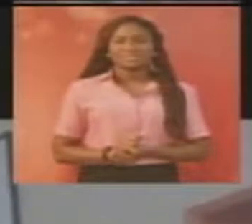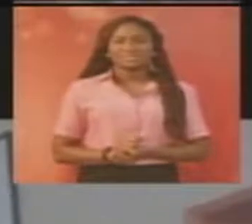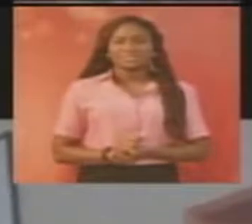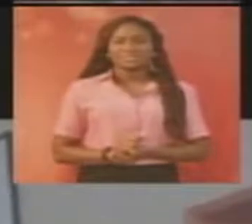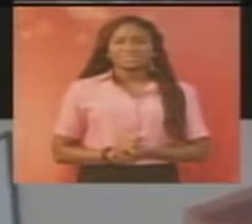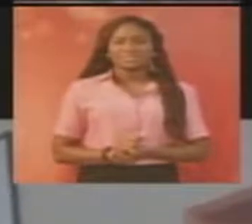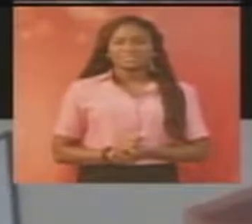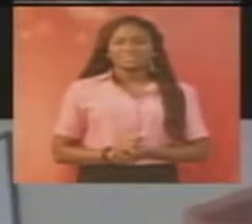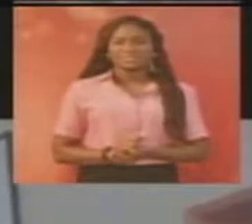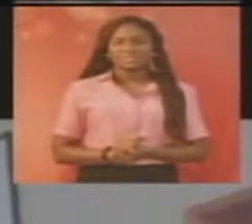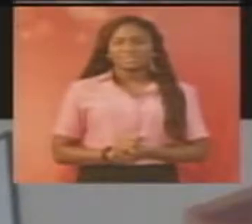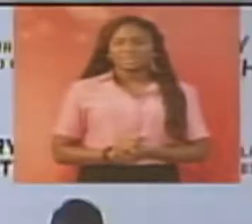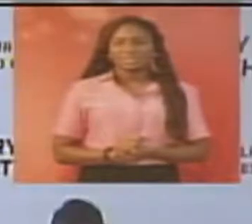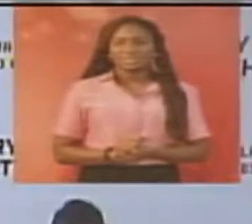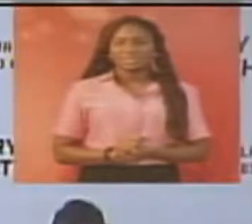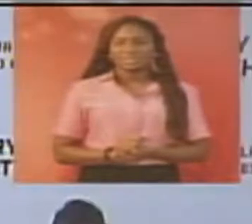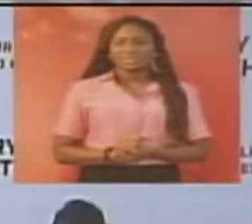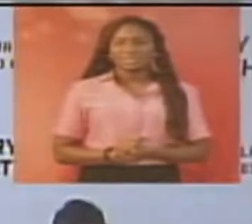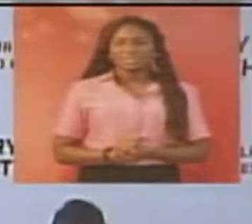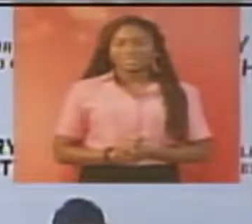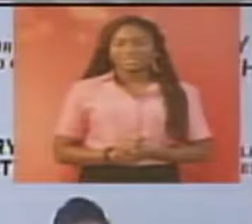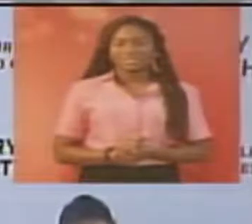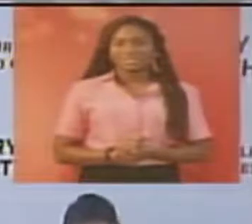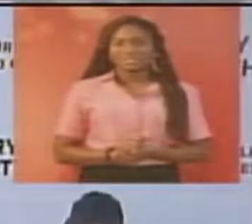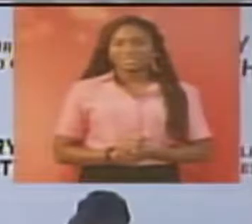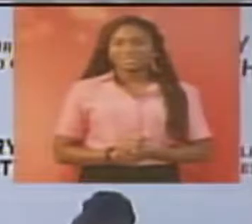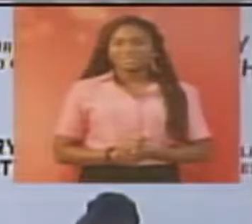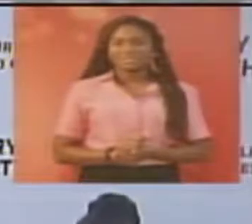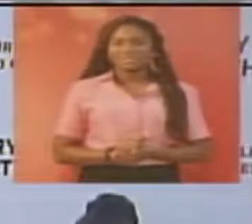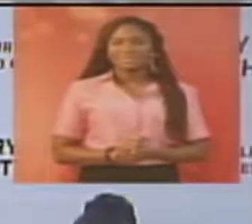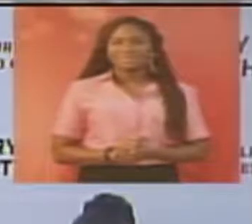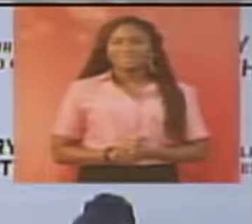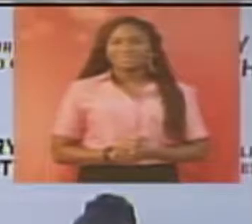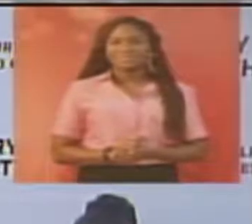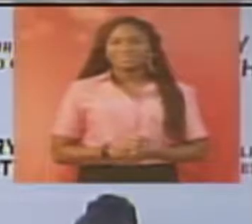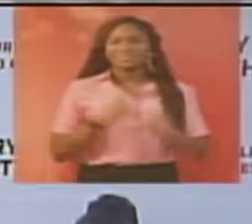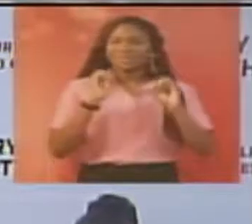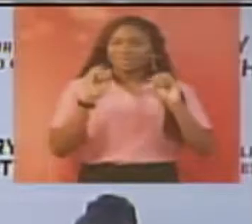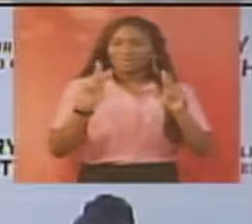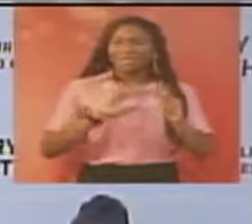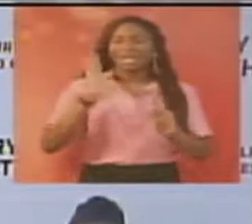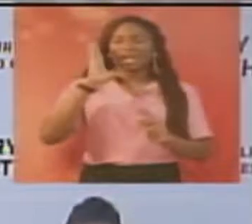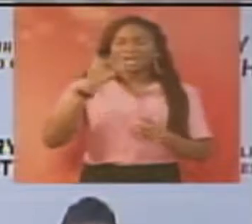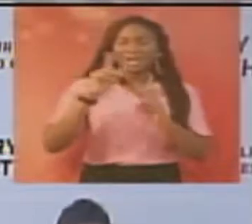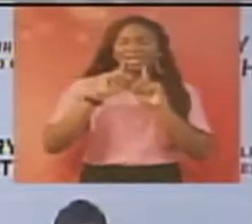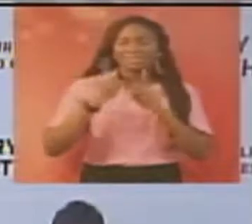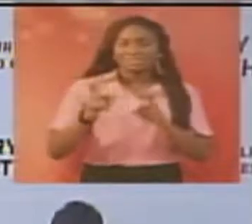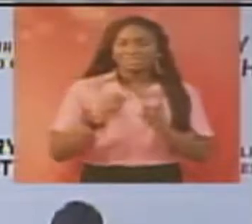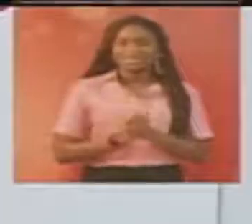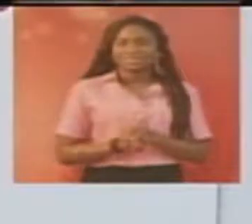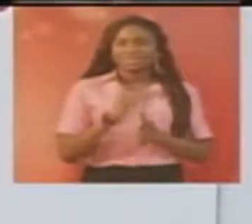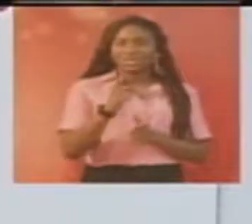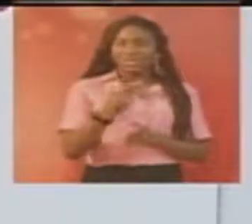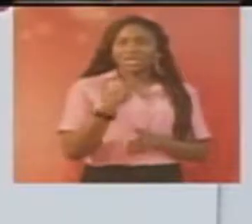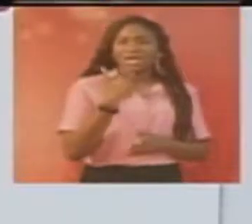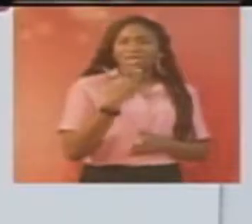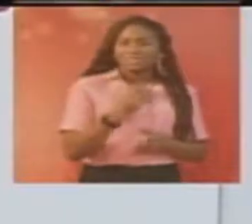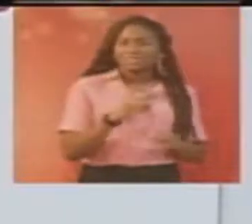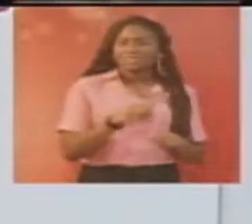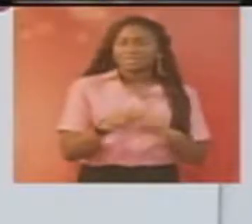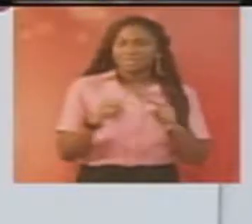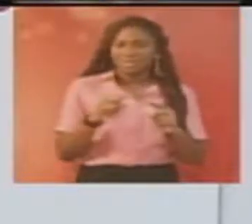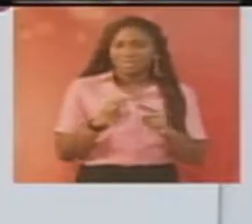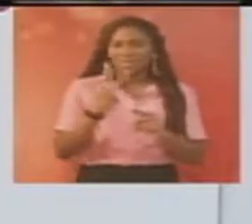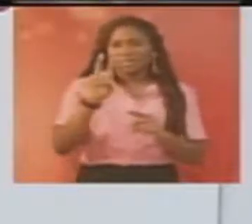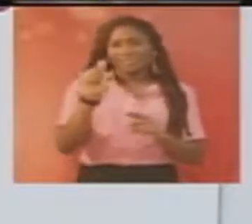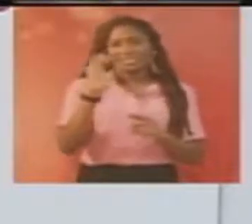back to normal? Okay. So I'll go ahead and start. So your question is about the speed at which the vaccines have been